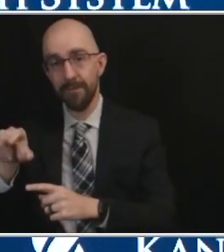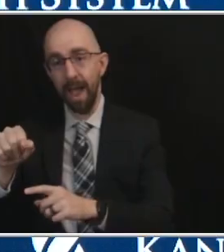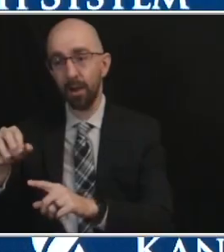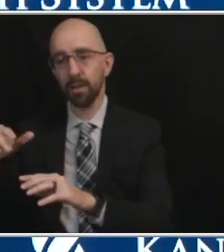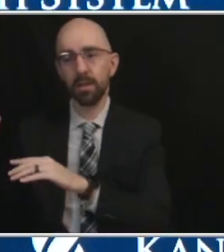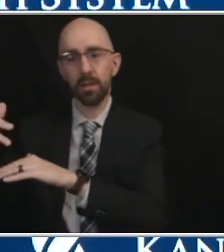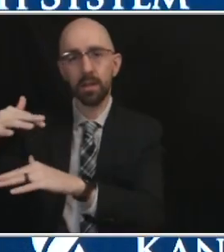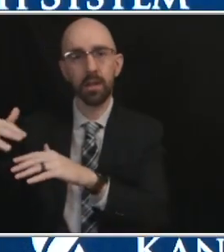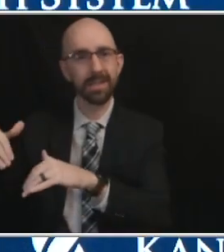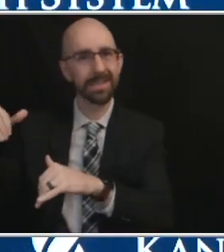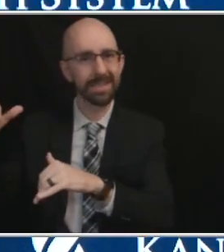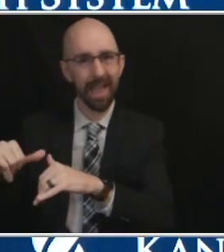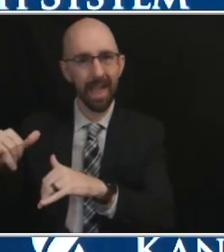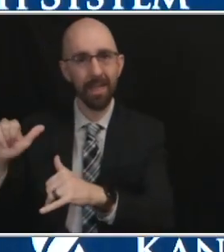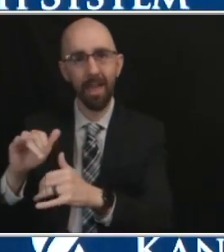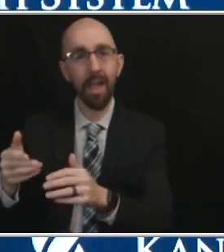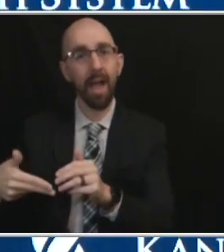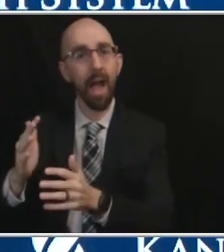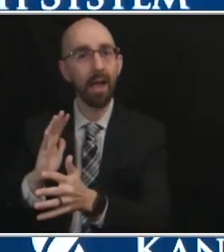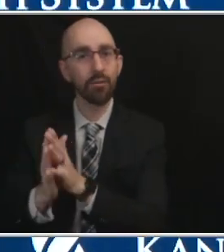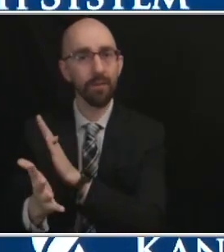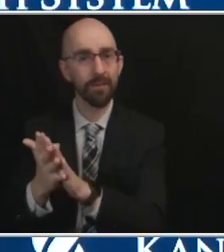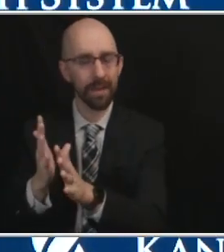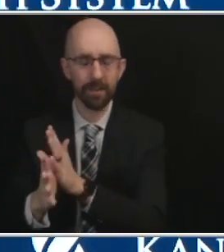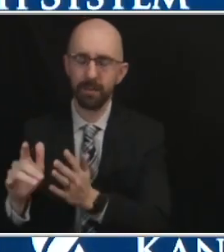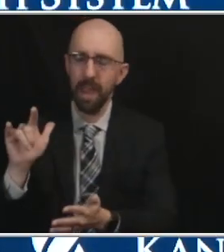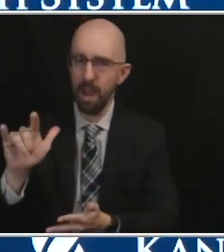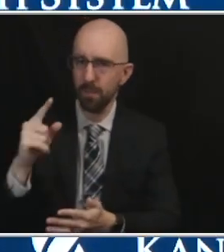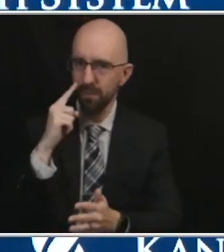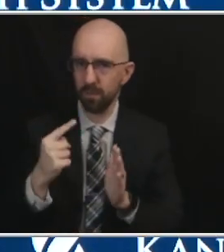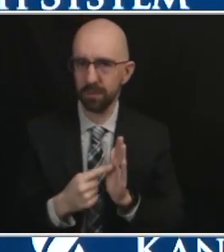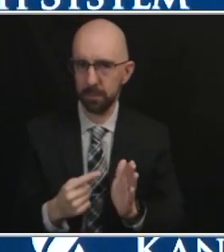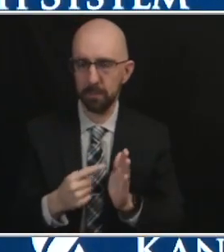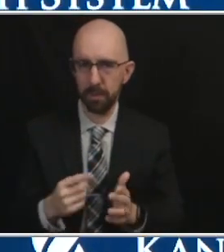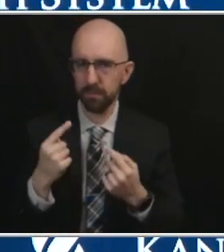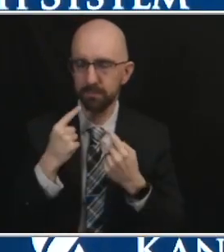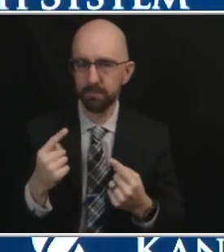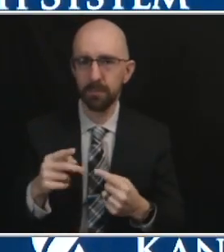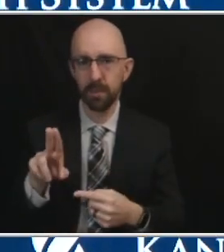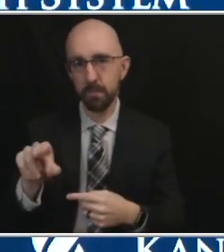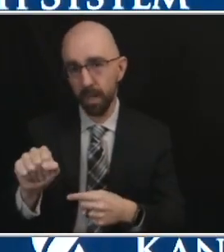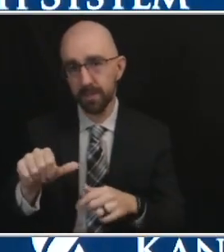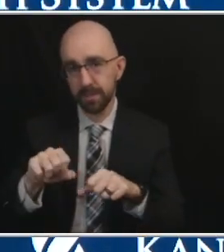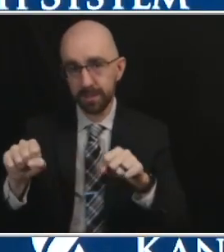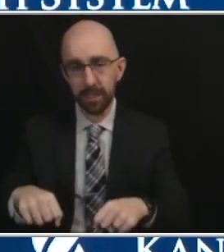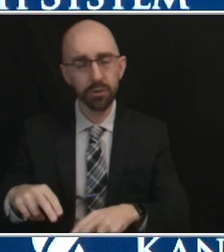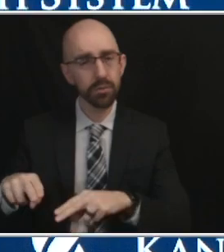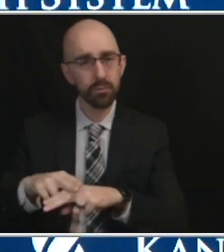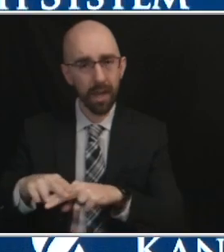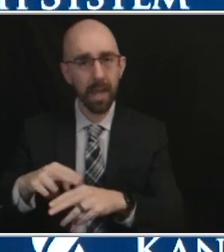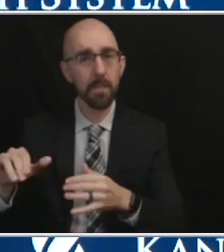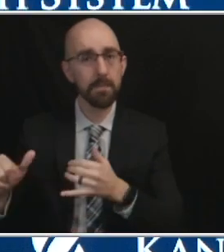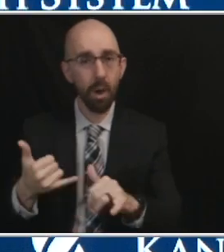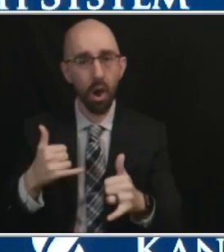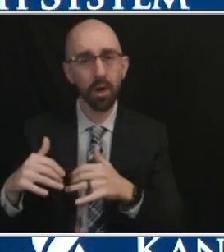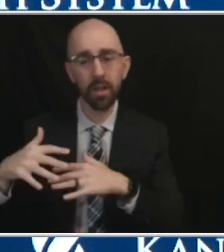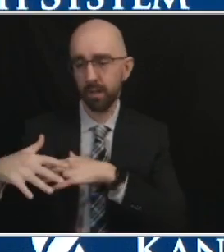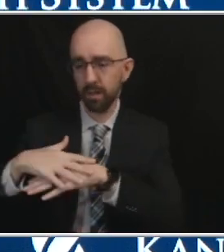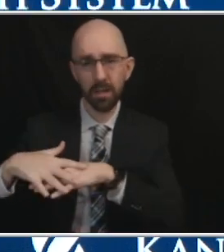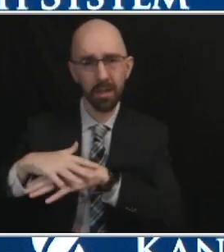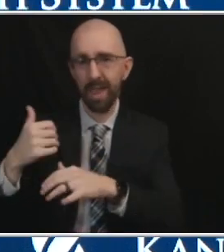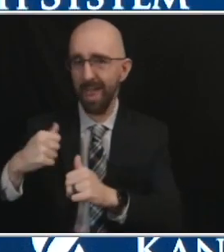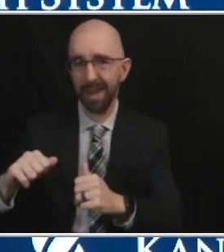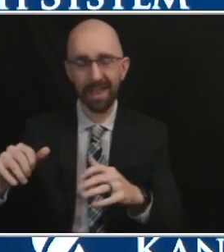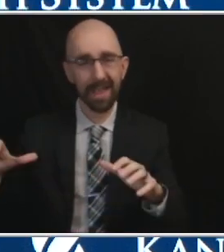a high-trafficked space, such as an airport, a bus station, train station, a party, any other gathering,